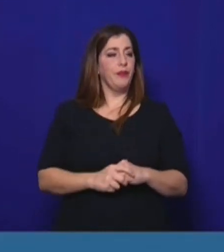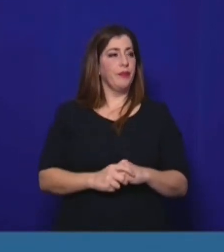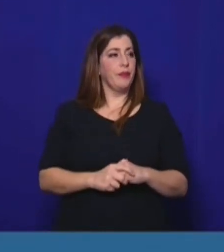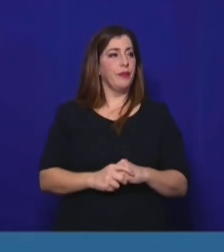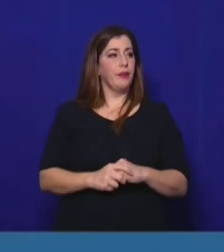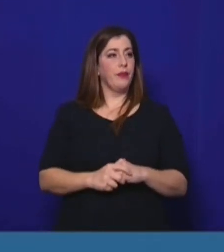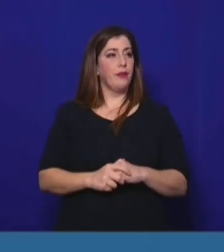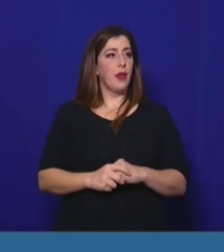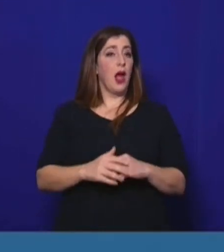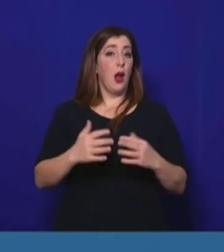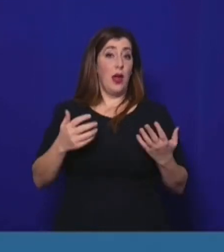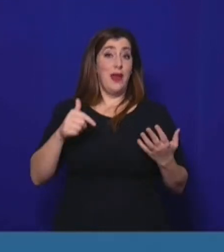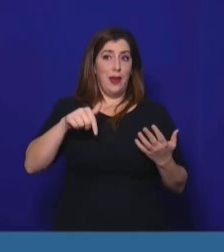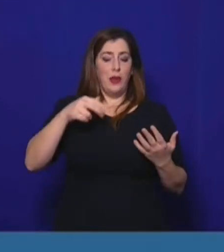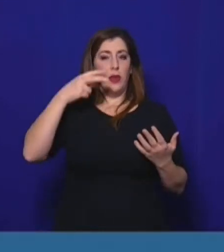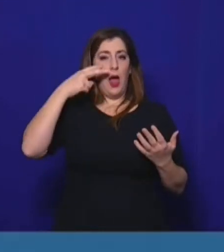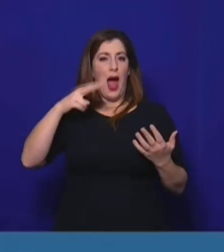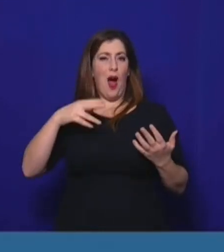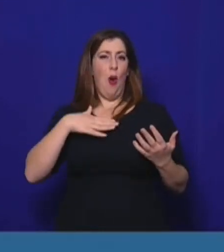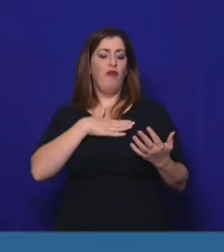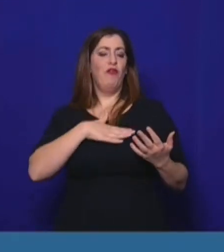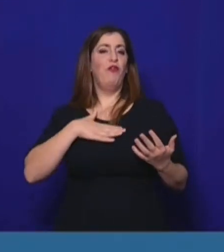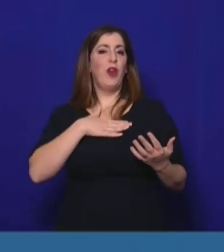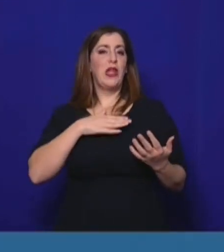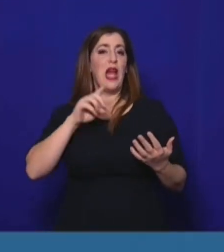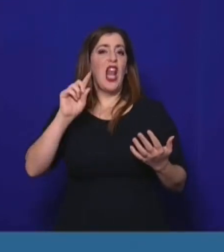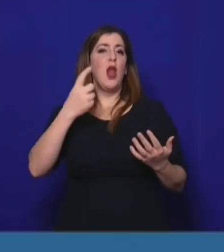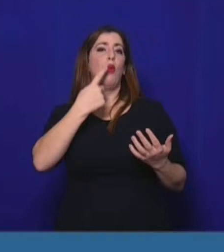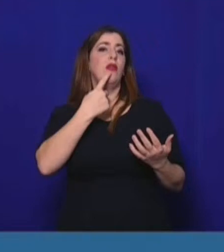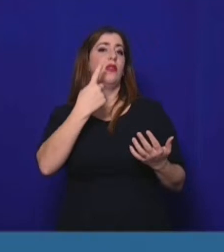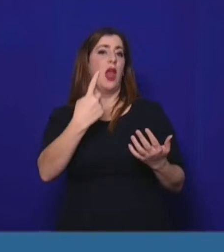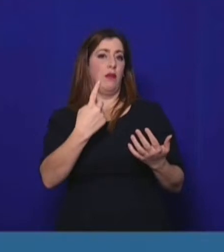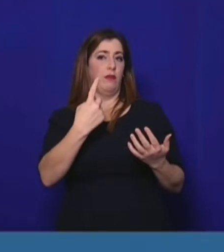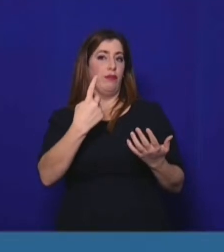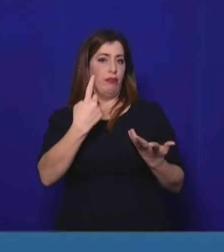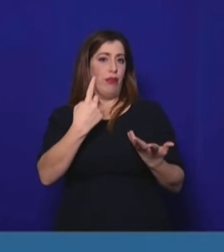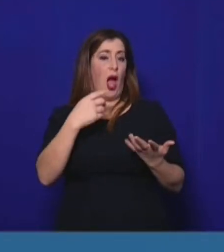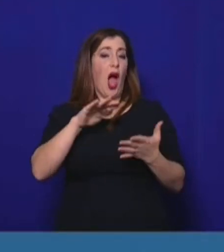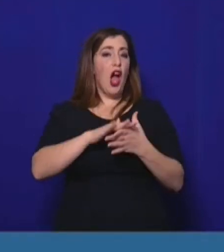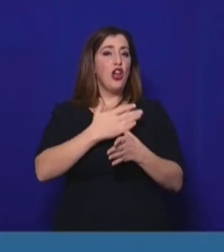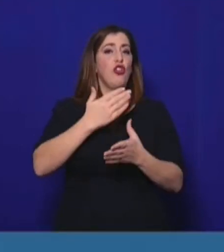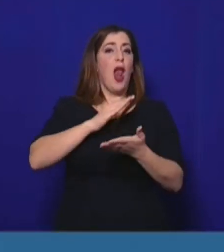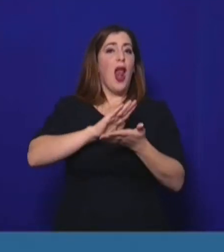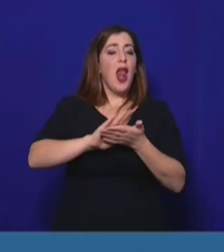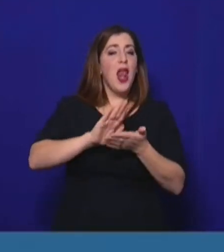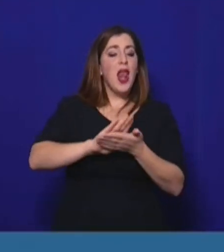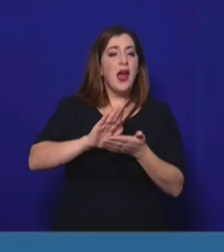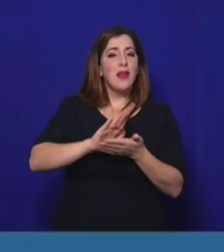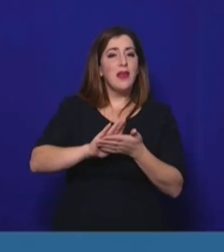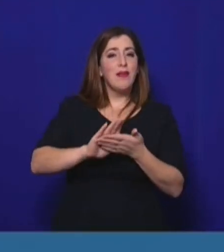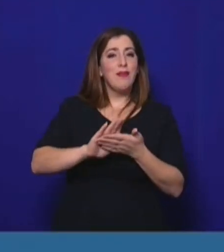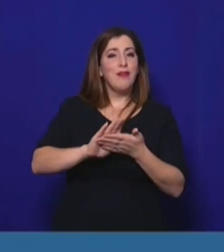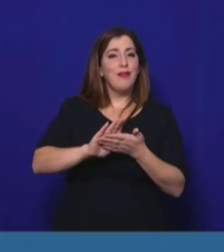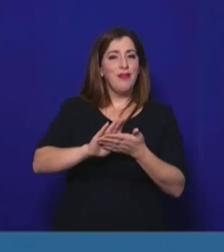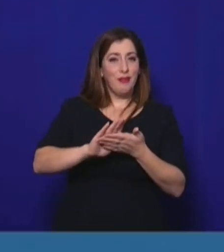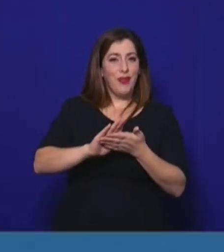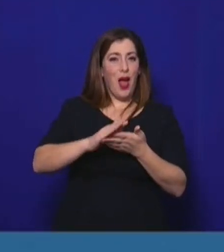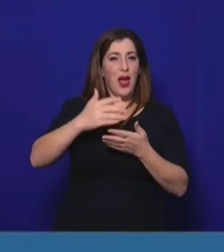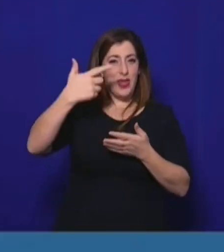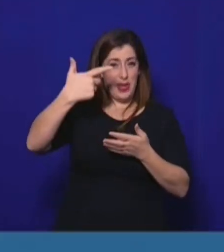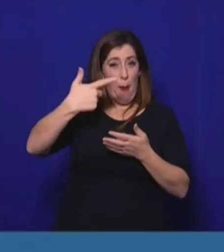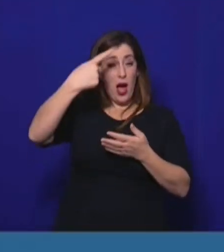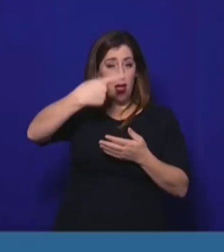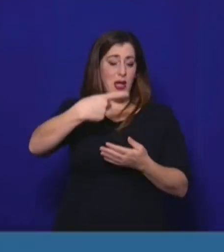tagħhom huwa bħal propju din il-ġimgħa li propju ġiet riflessa f'dawn in-numri u allura nippretendu